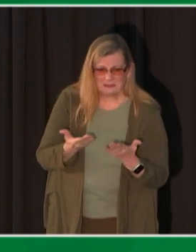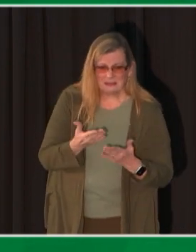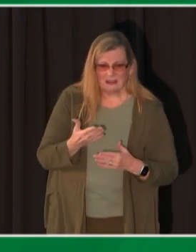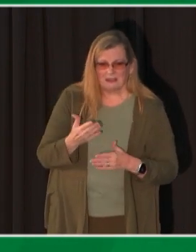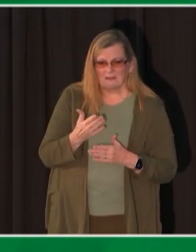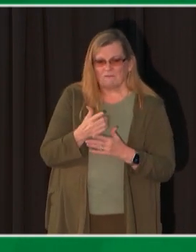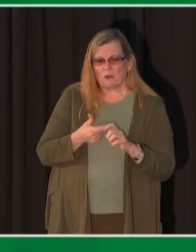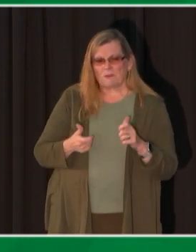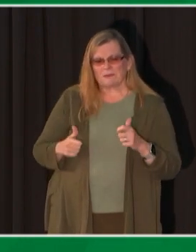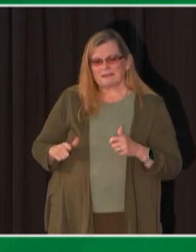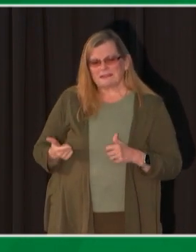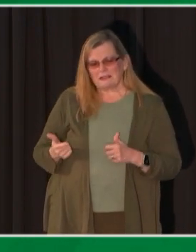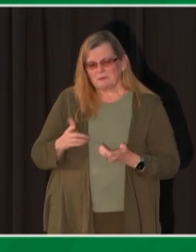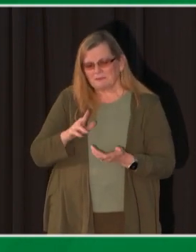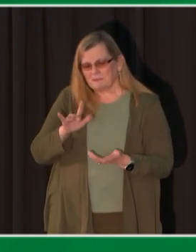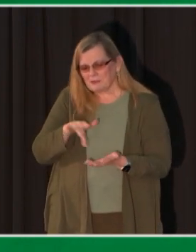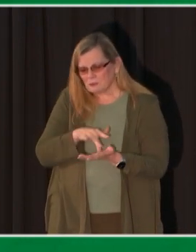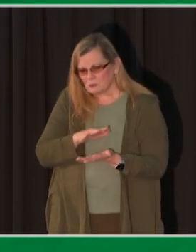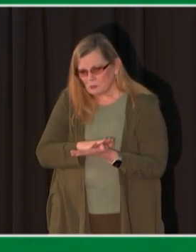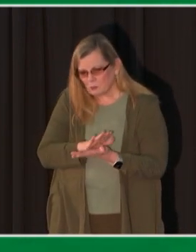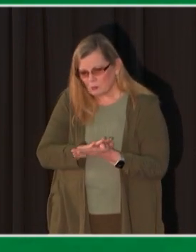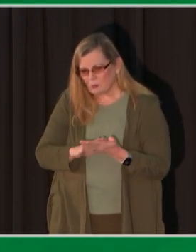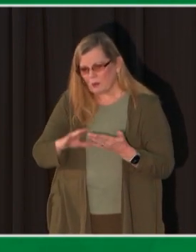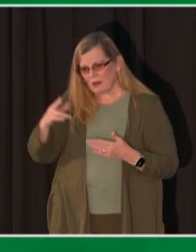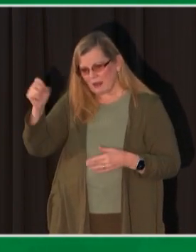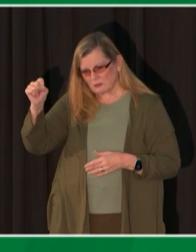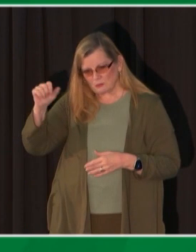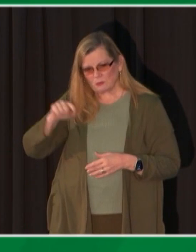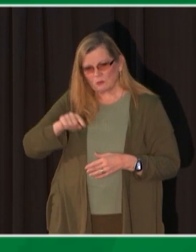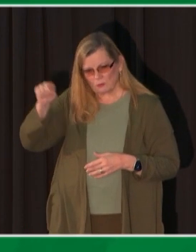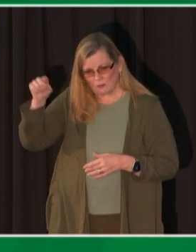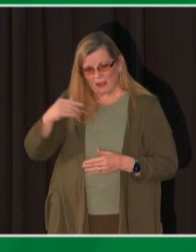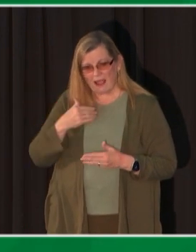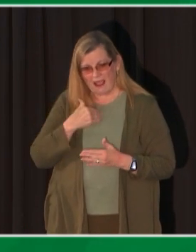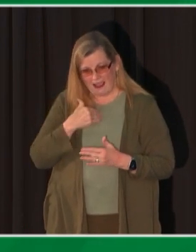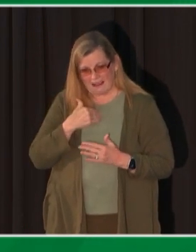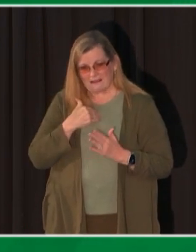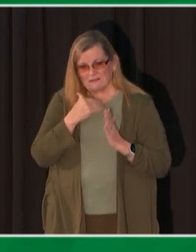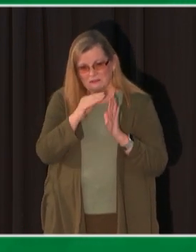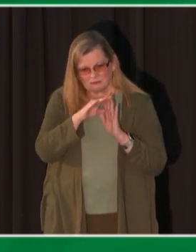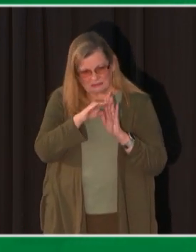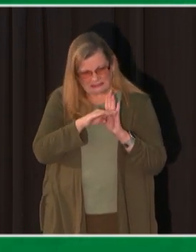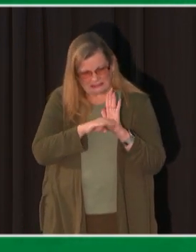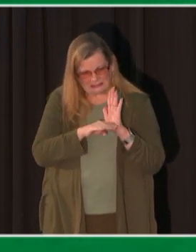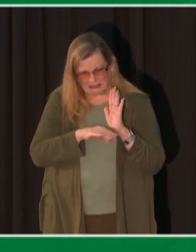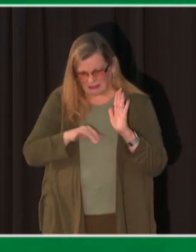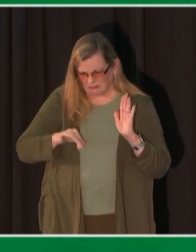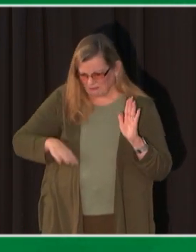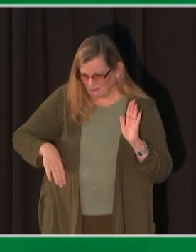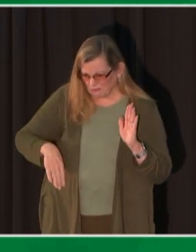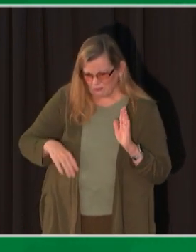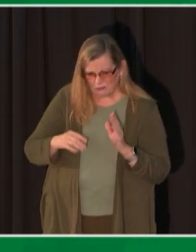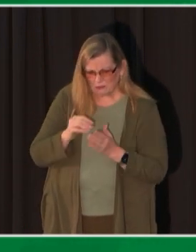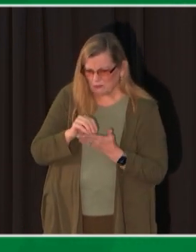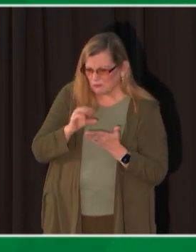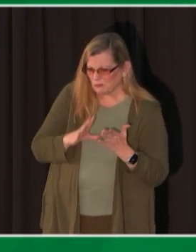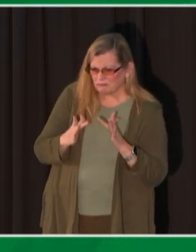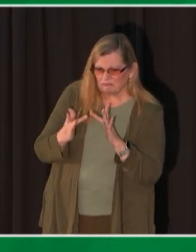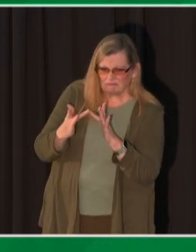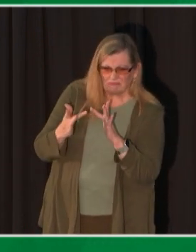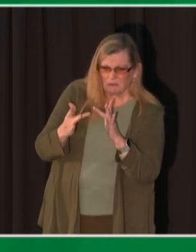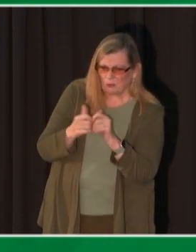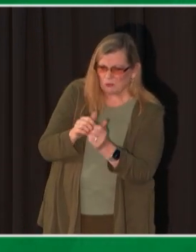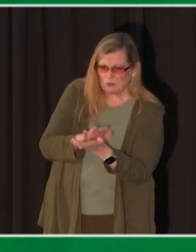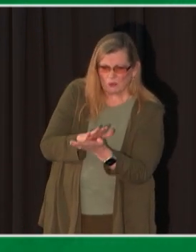schools have lists of students that they have not heard from, and they share that list with all of their staff members who may have